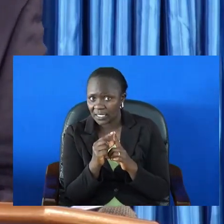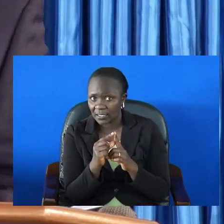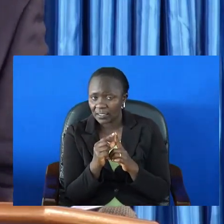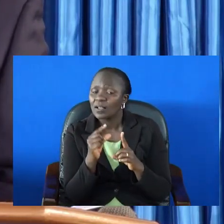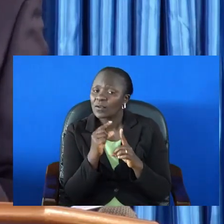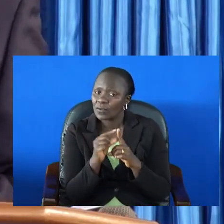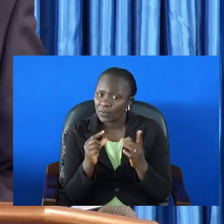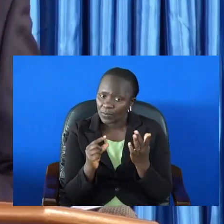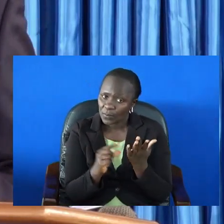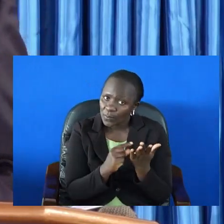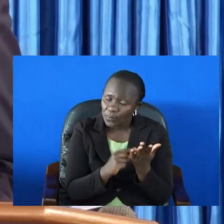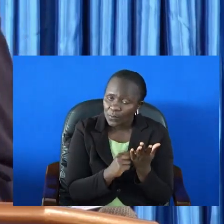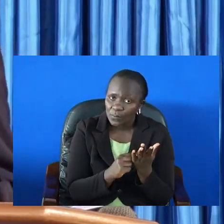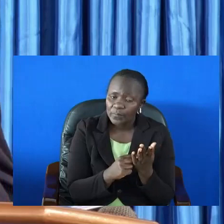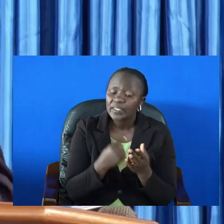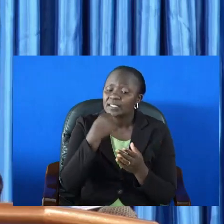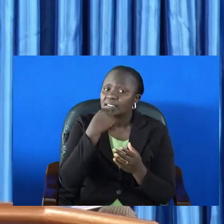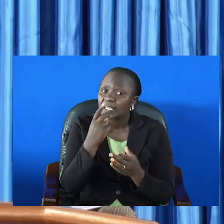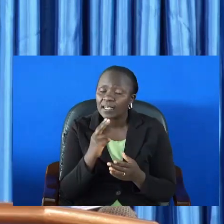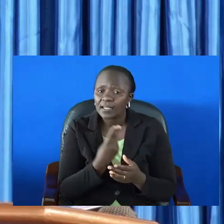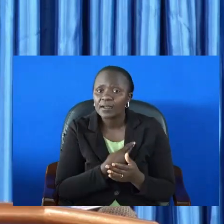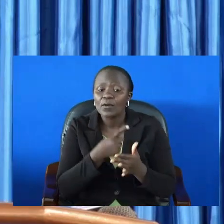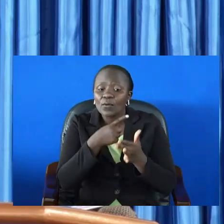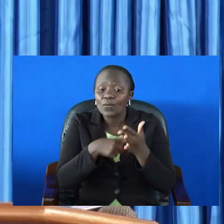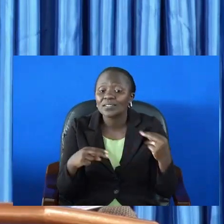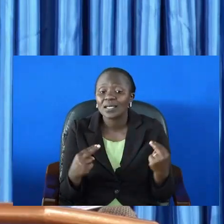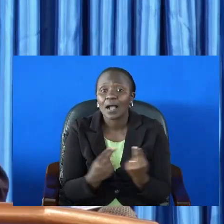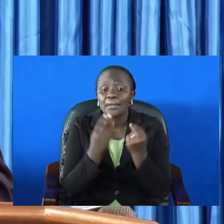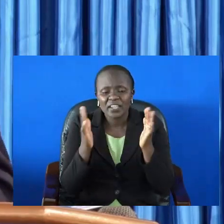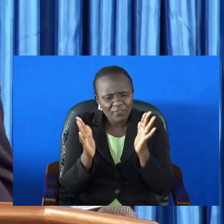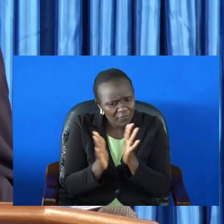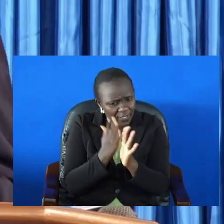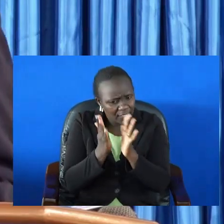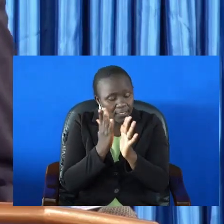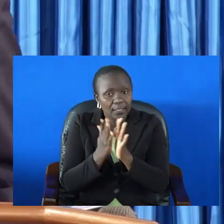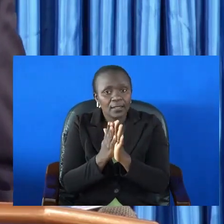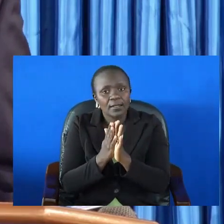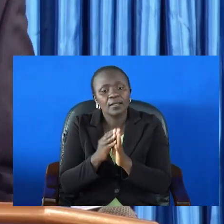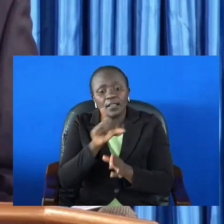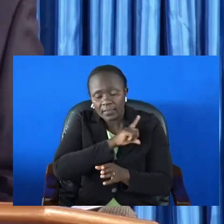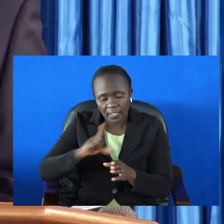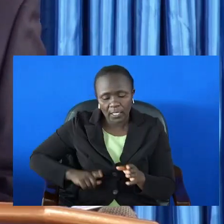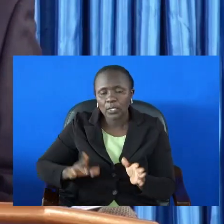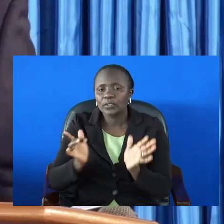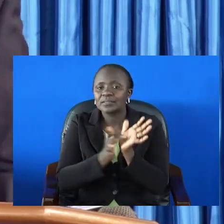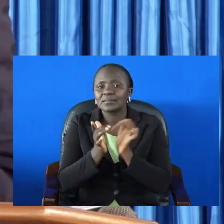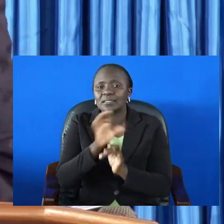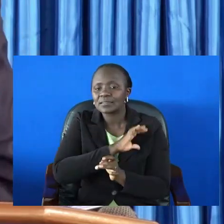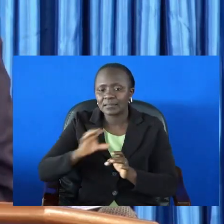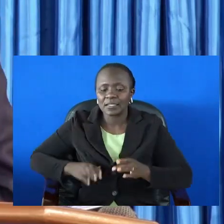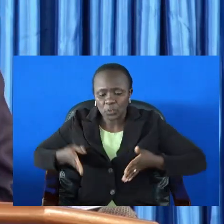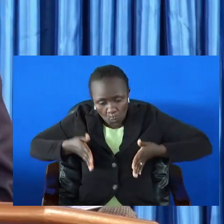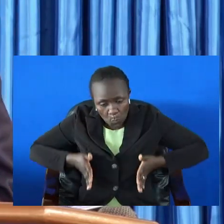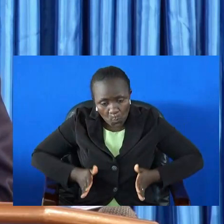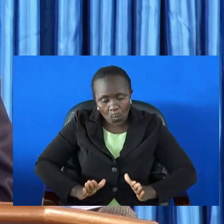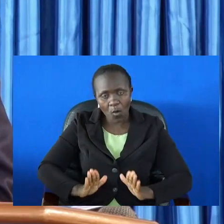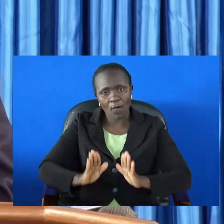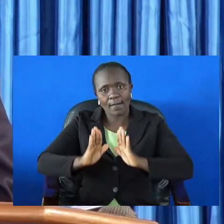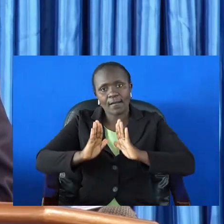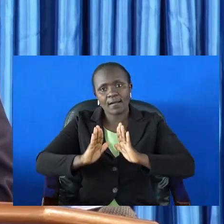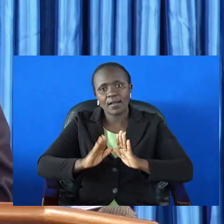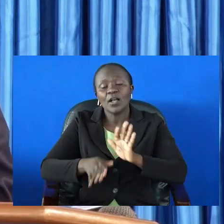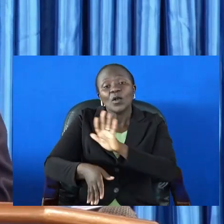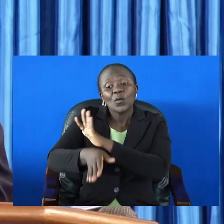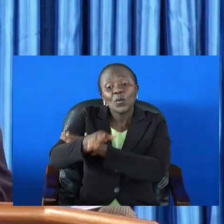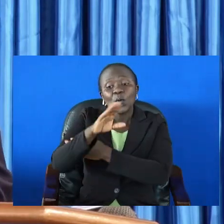message that is telling us what happened immediately as the Lord Jesus Christ was born and